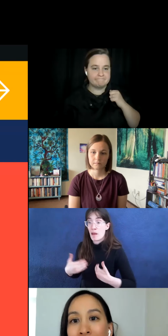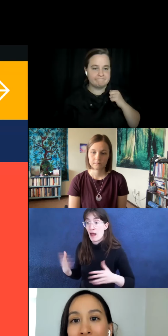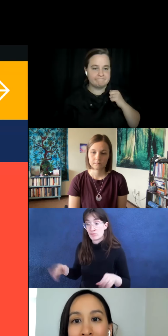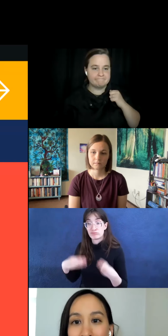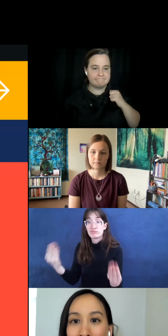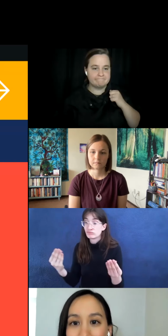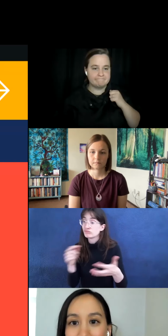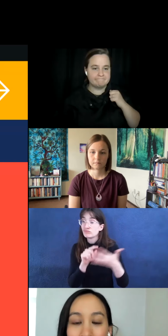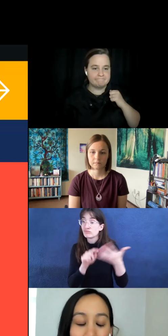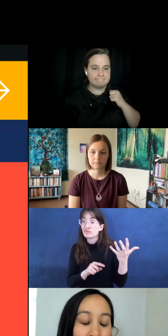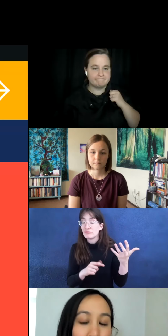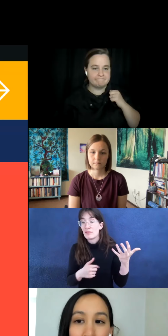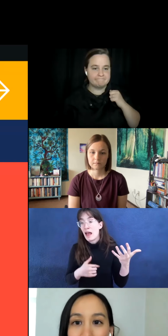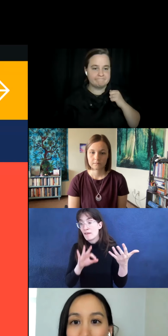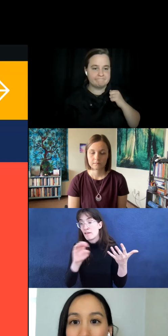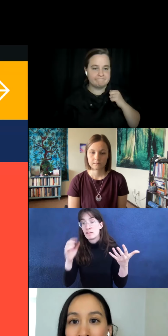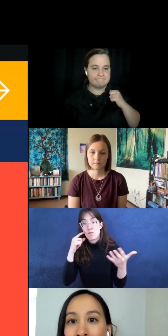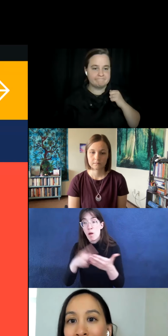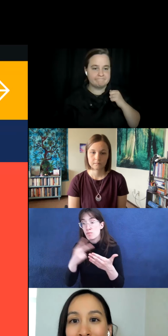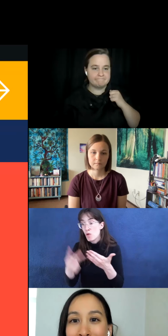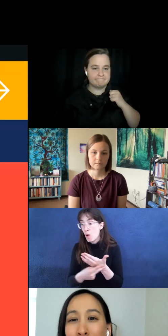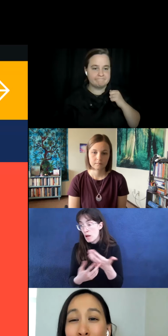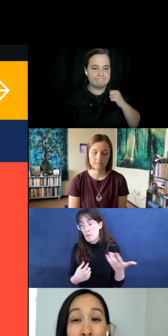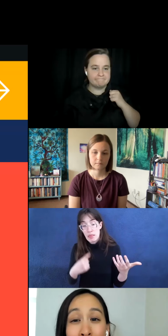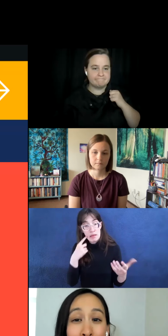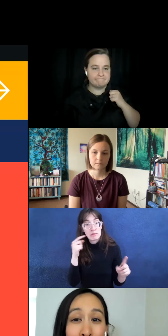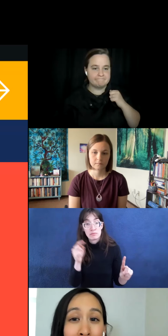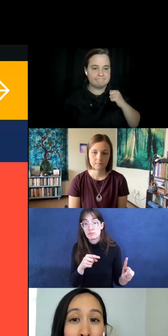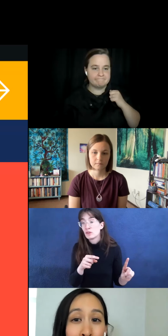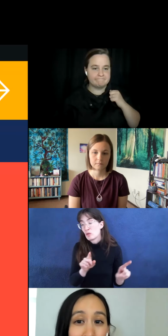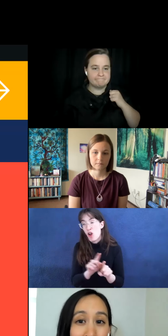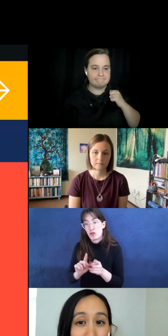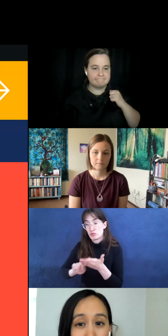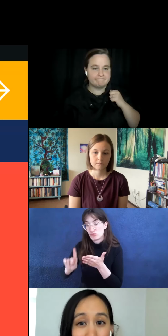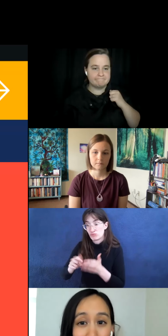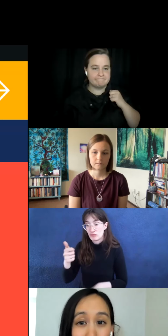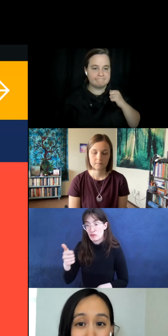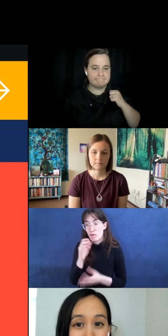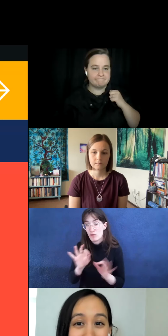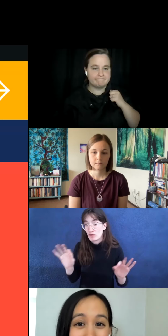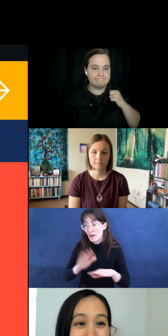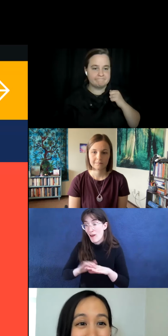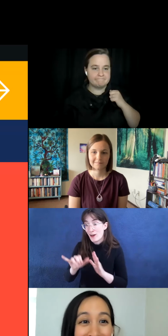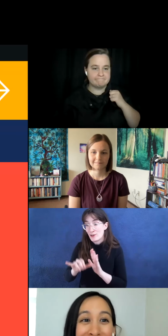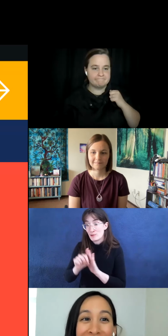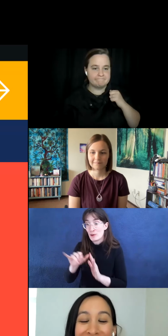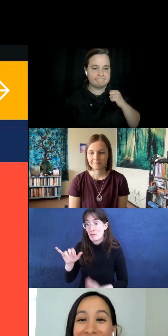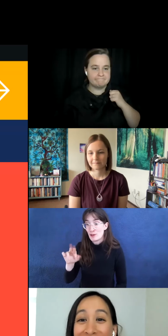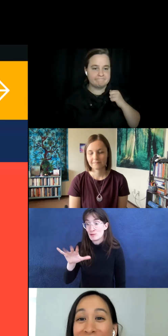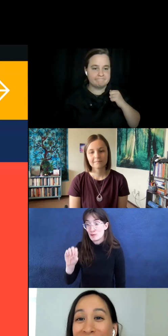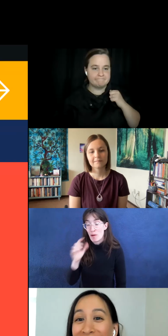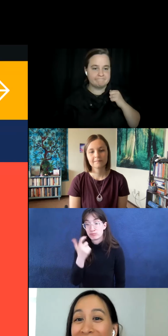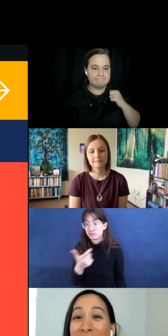but there's a fee for the program. I think it's something you can also look up for free on YouTube